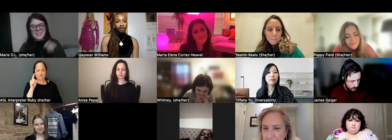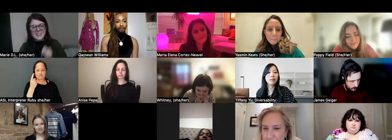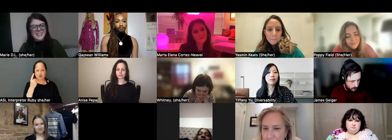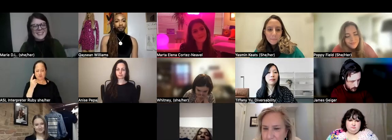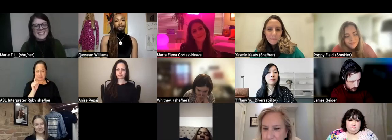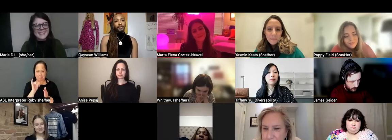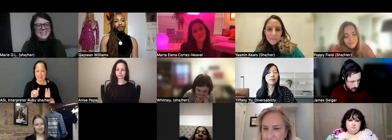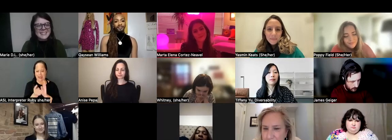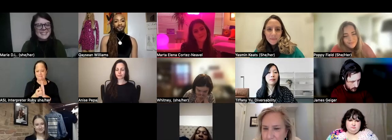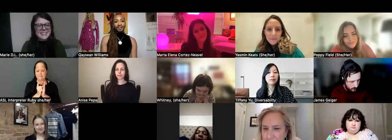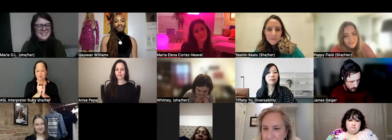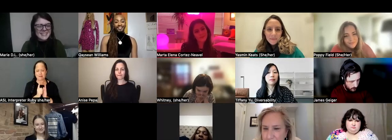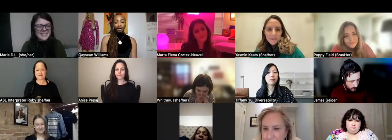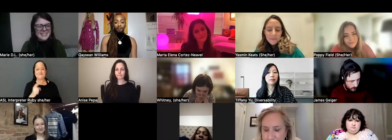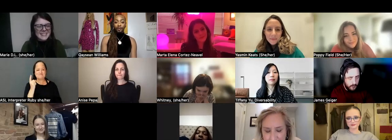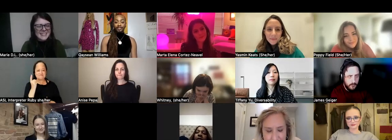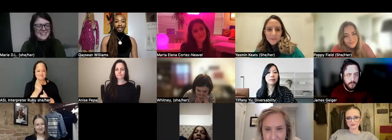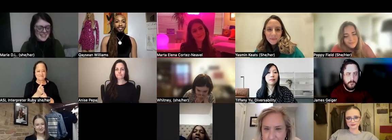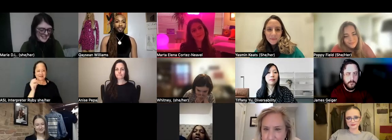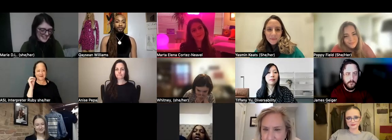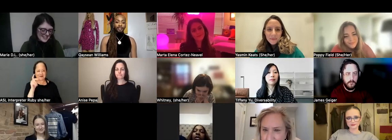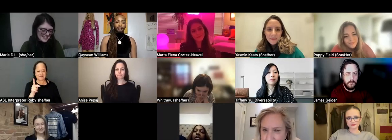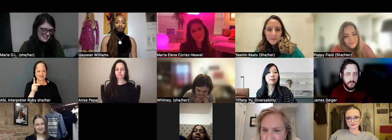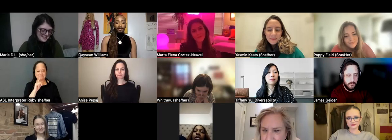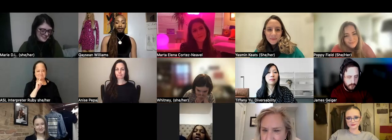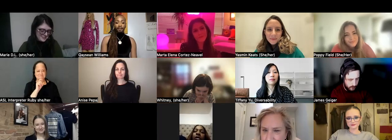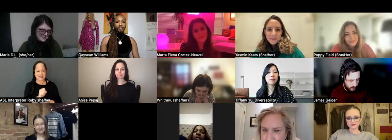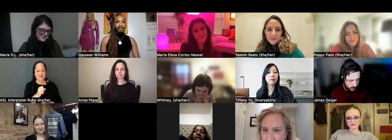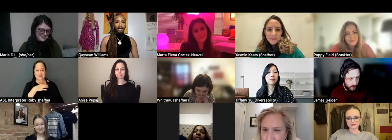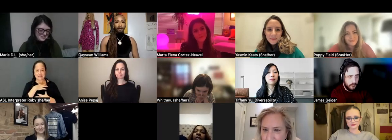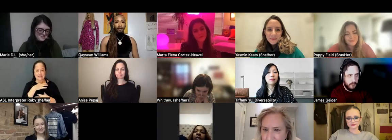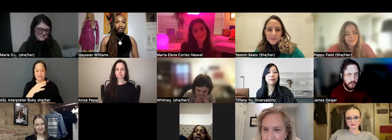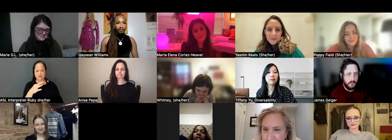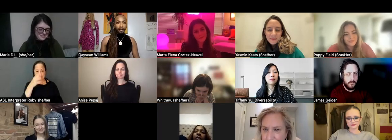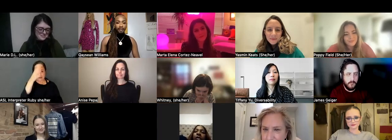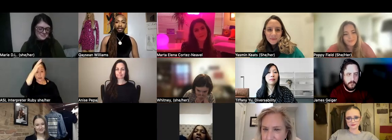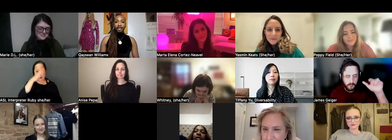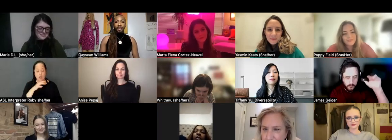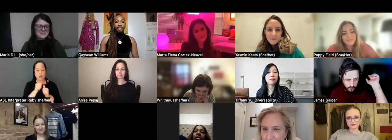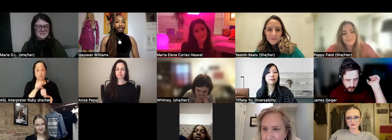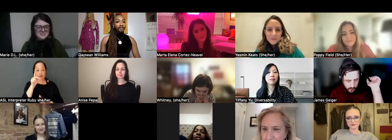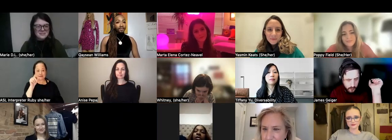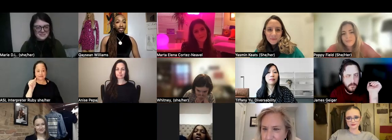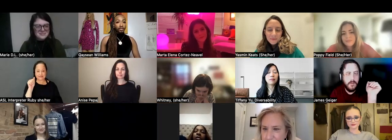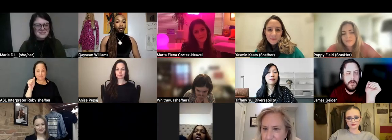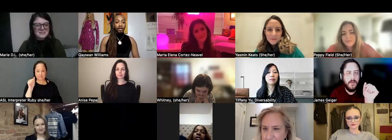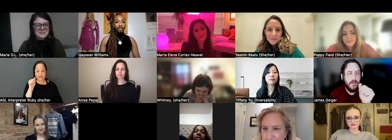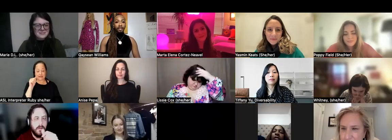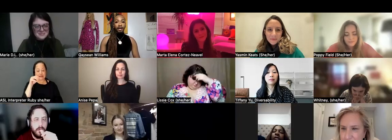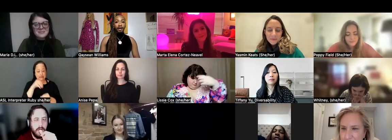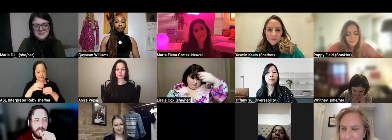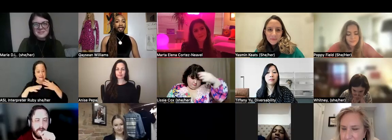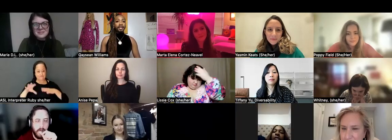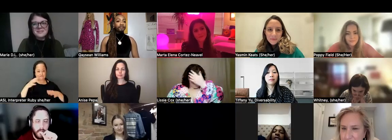moment. Right. Okay. So it's actually interesting being a guy with a disability and in fashion